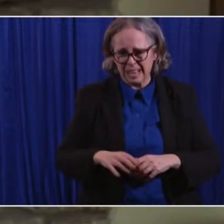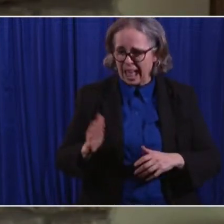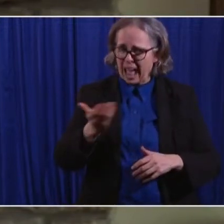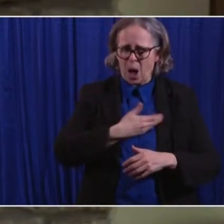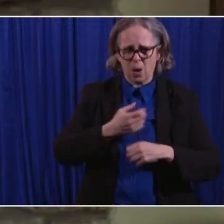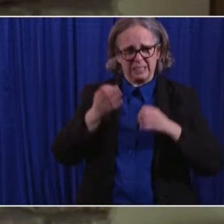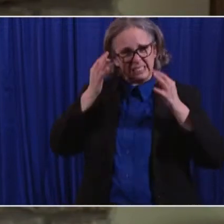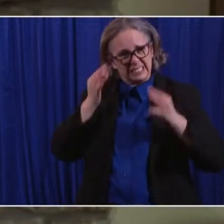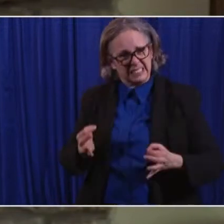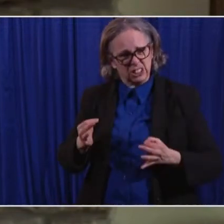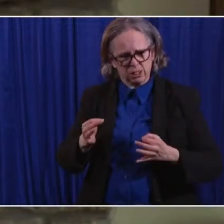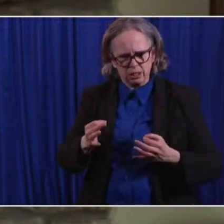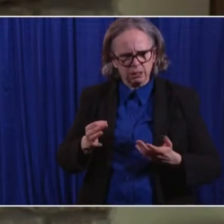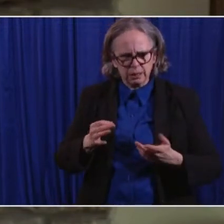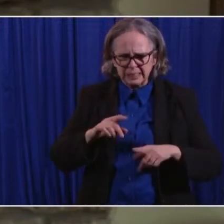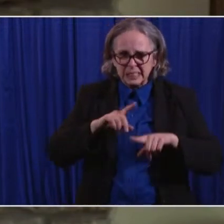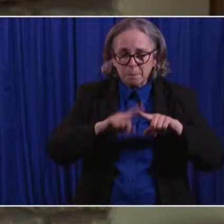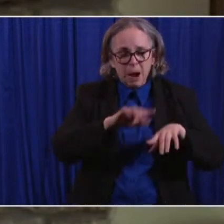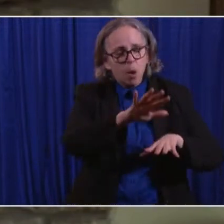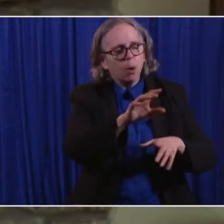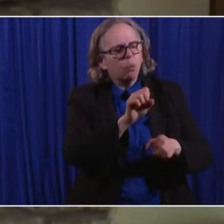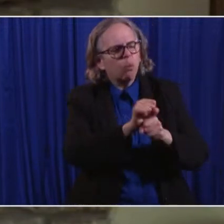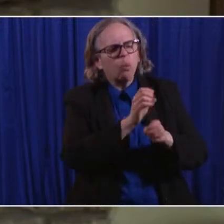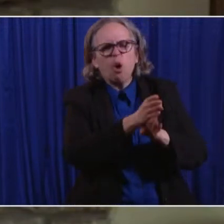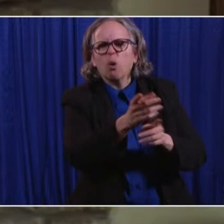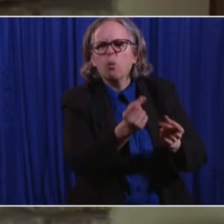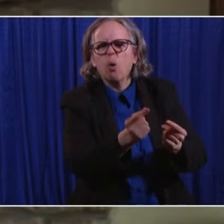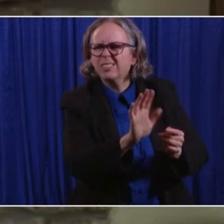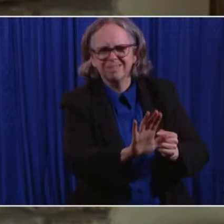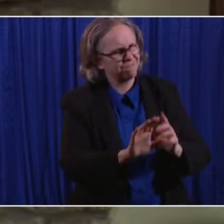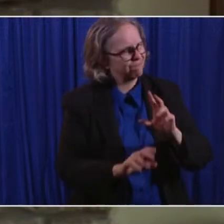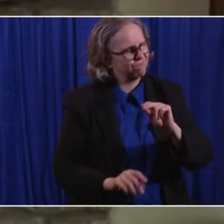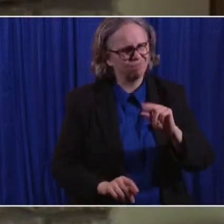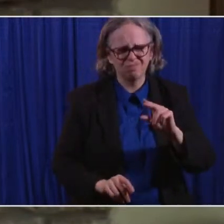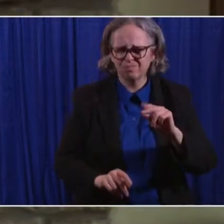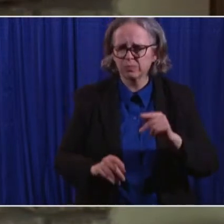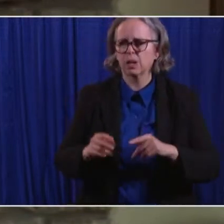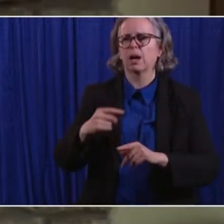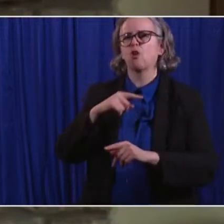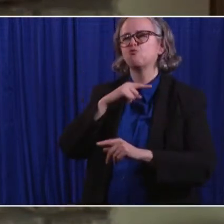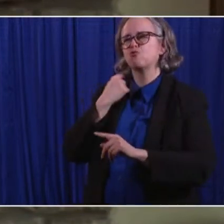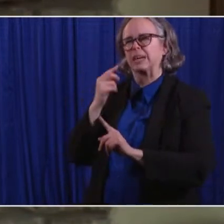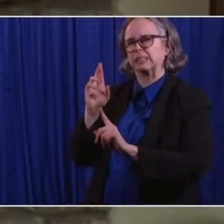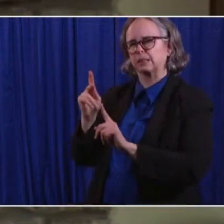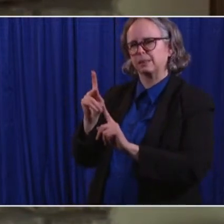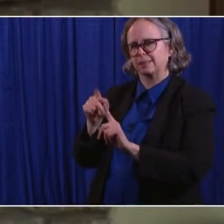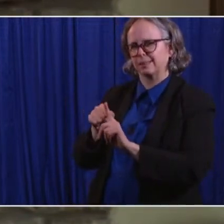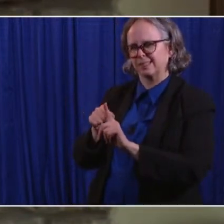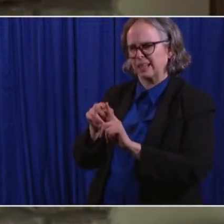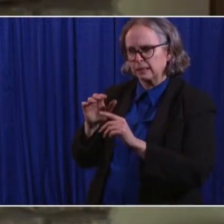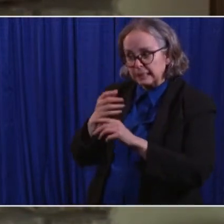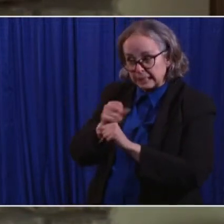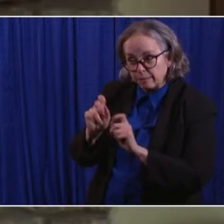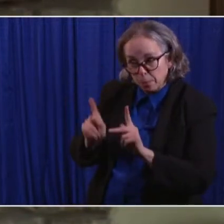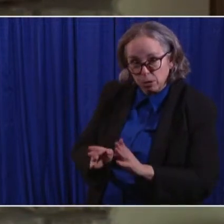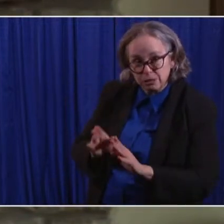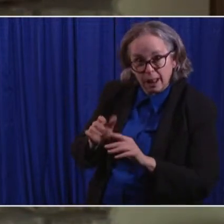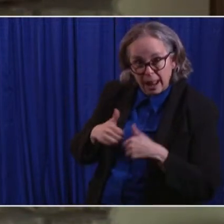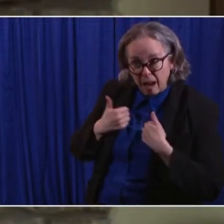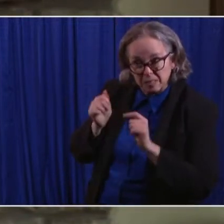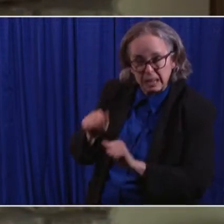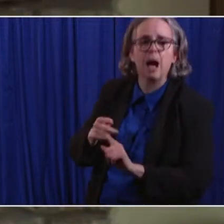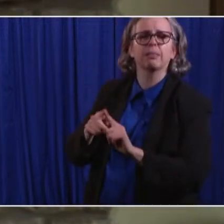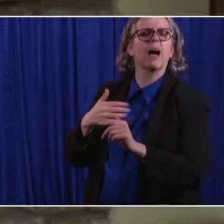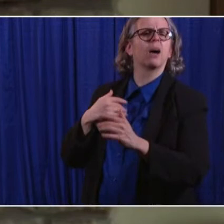lives. But now that as we're looking at where do we go below 50, all these things are certainly on the